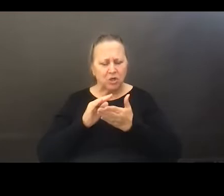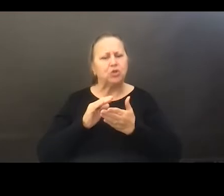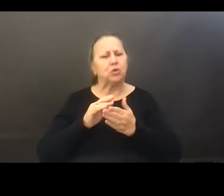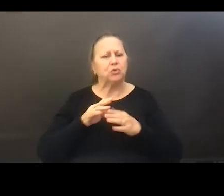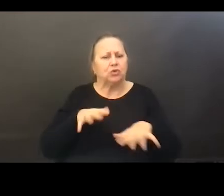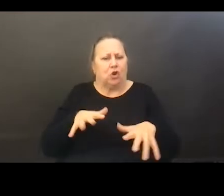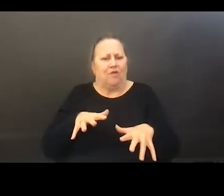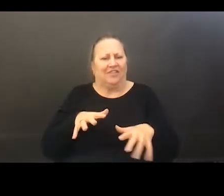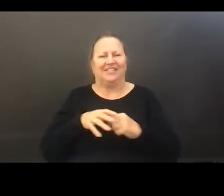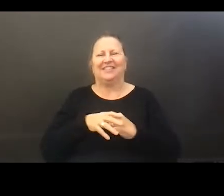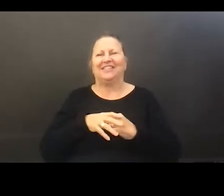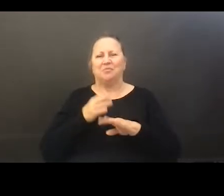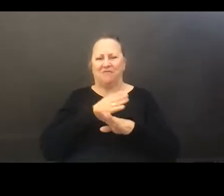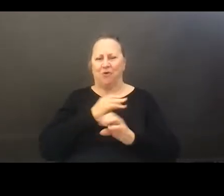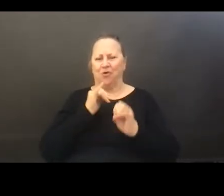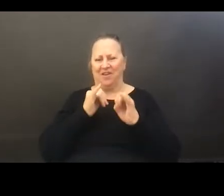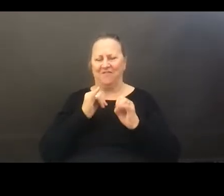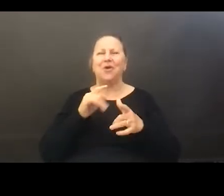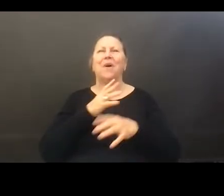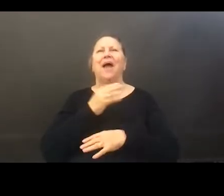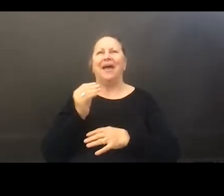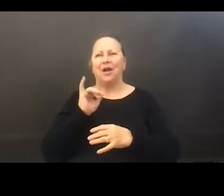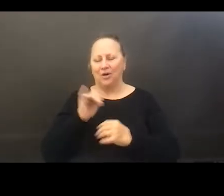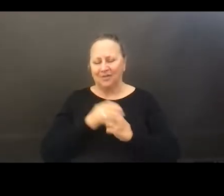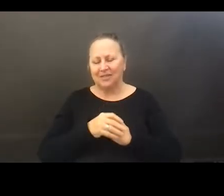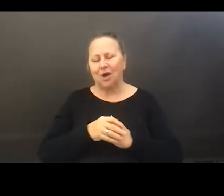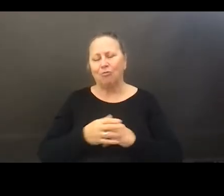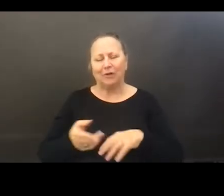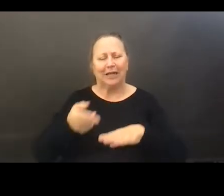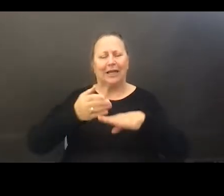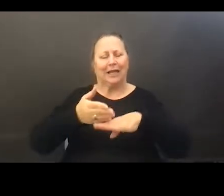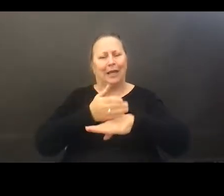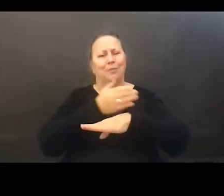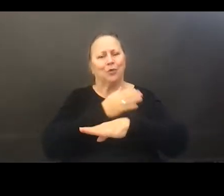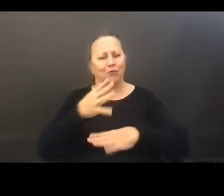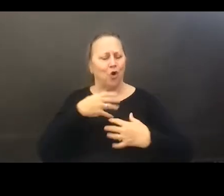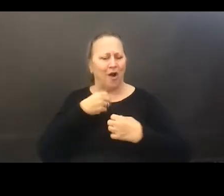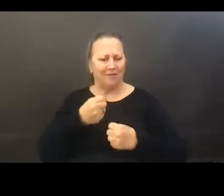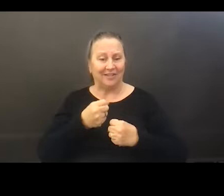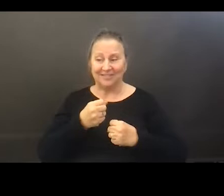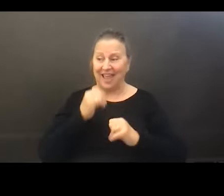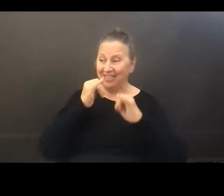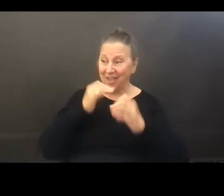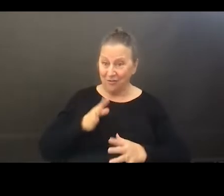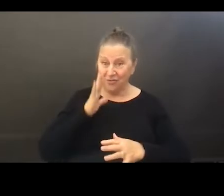interview and increase confidence. And interviewers will be impressed with your stories as well.